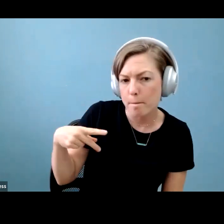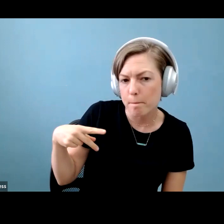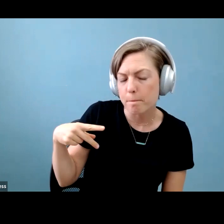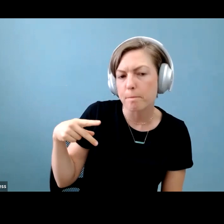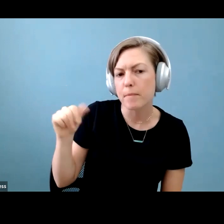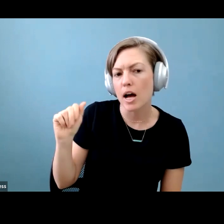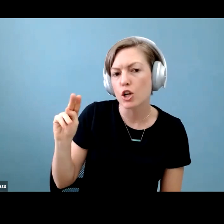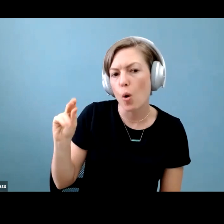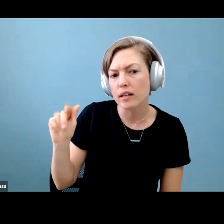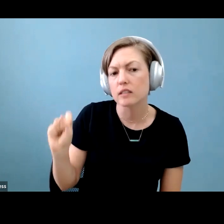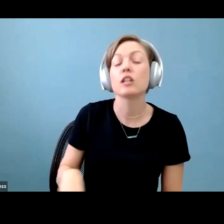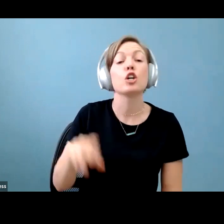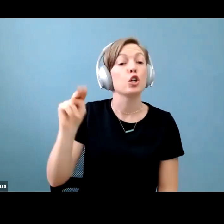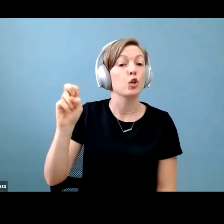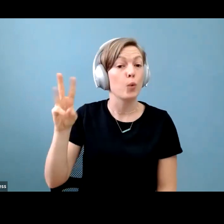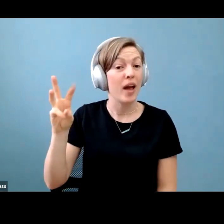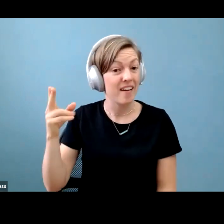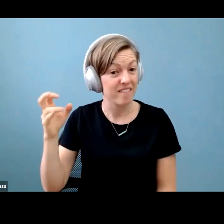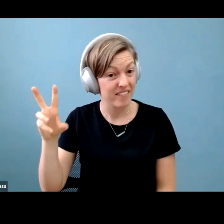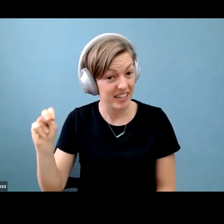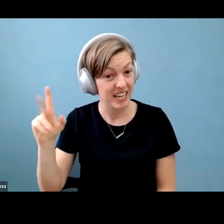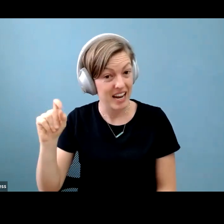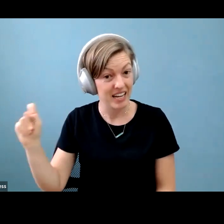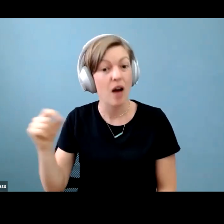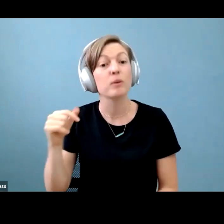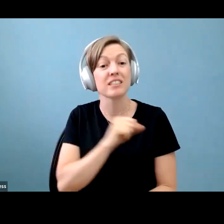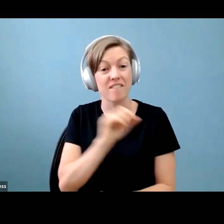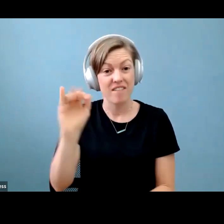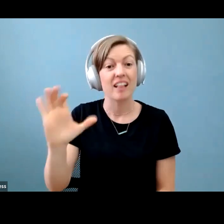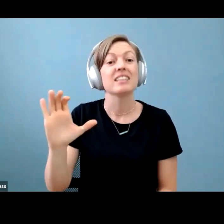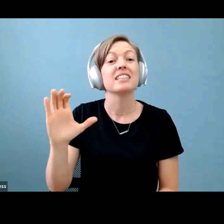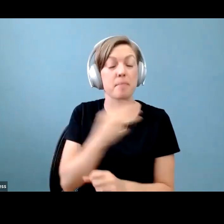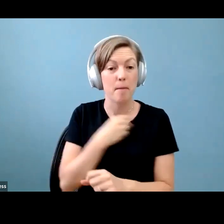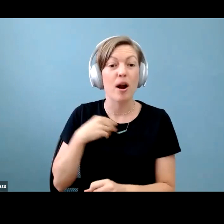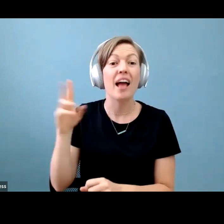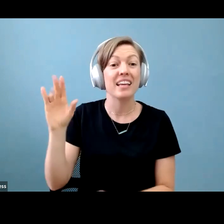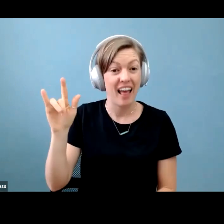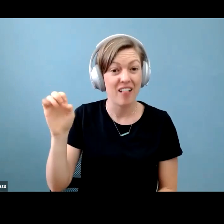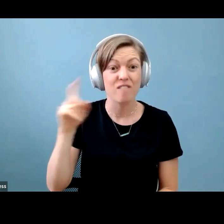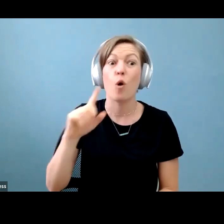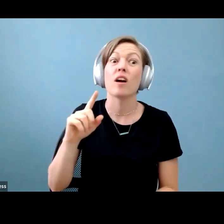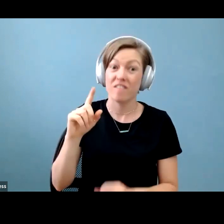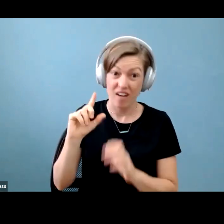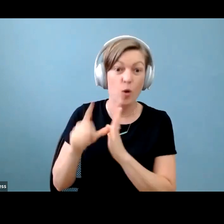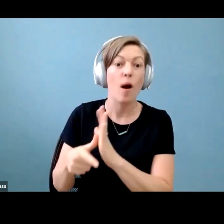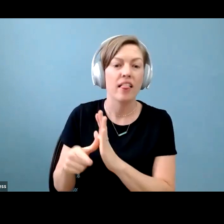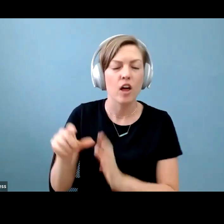New Haven, Connecticut, where I was a faculty member at Yale for quite a while, the